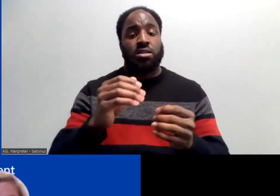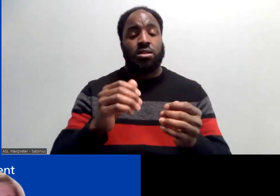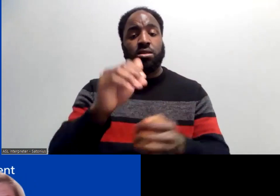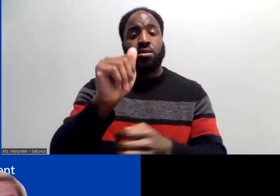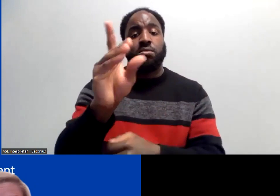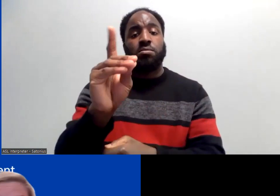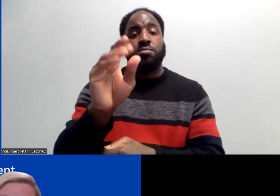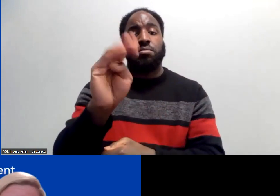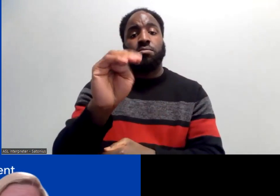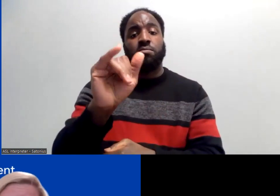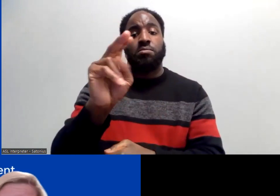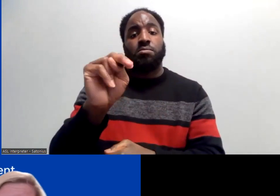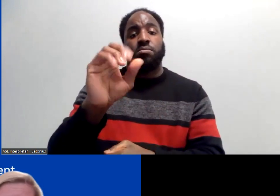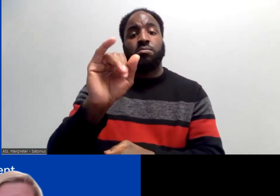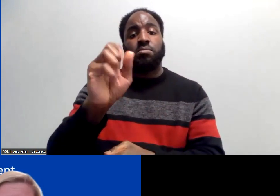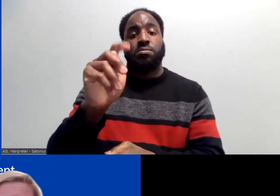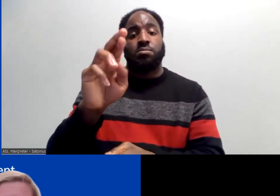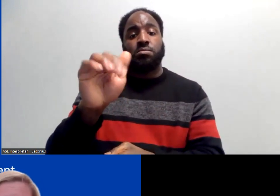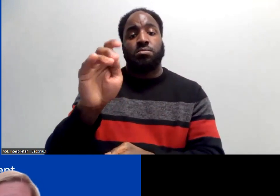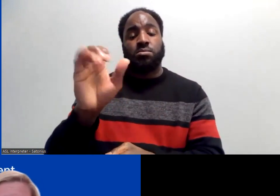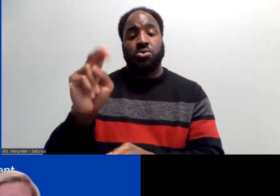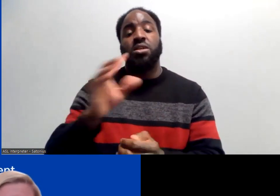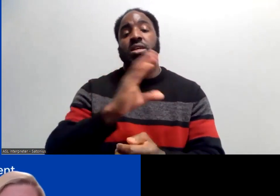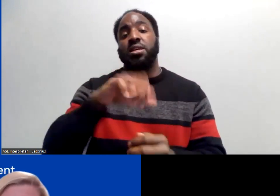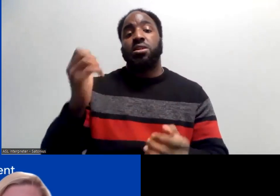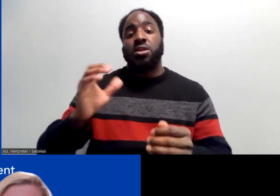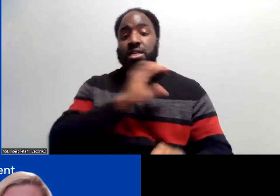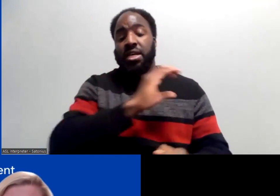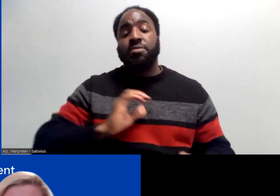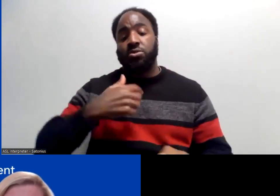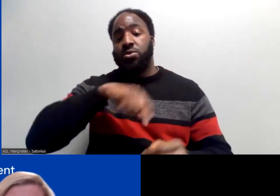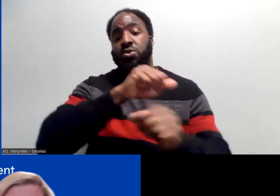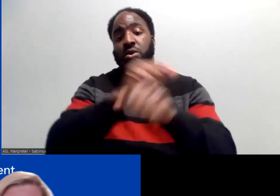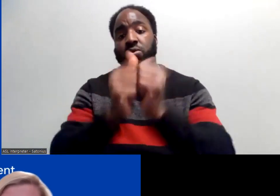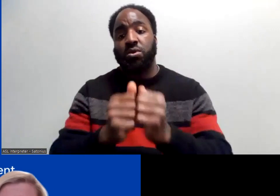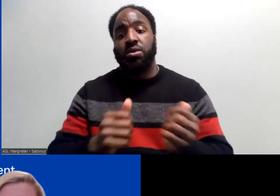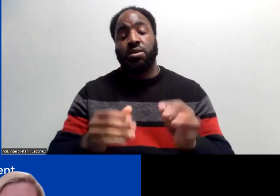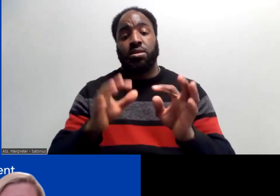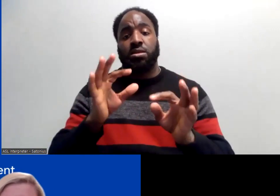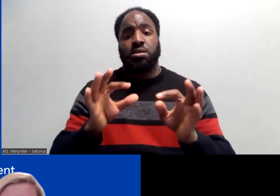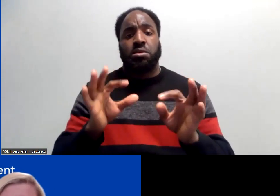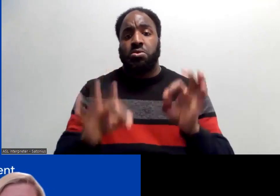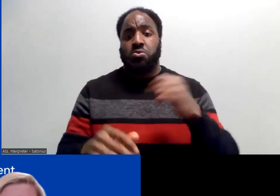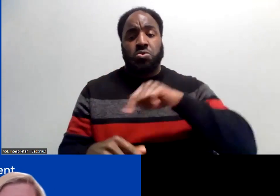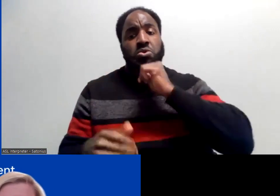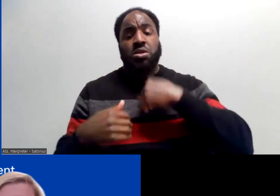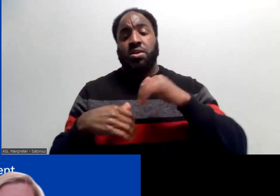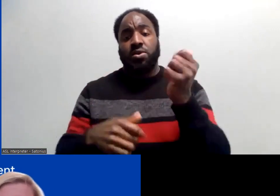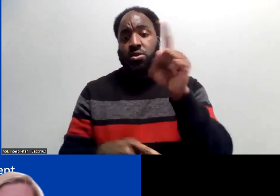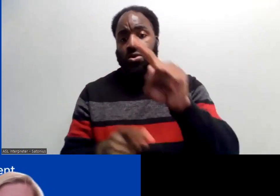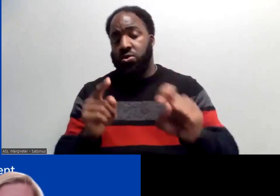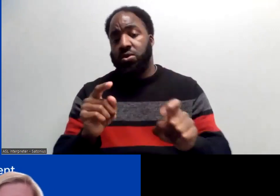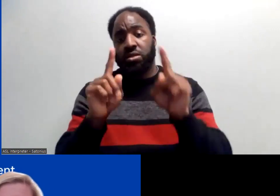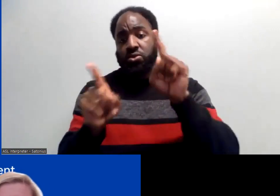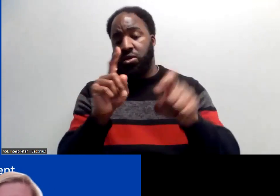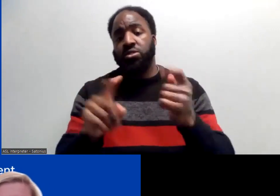the different cabinet agencies that we work with. If we don't have any other questions from impact